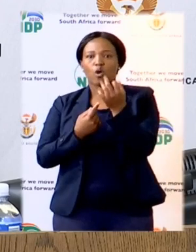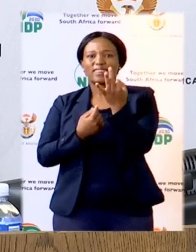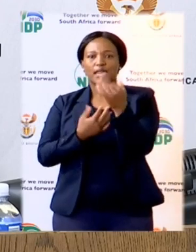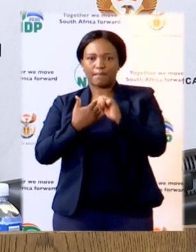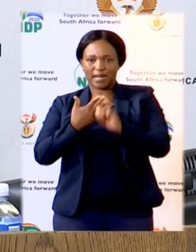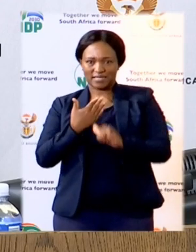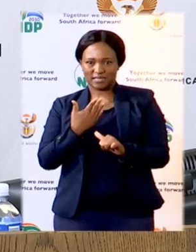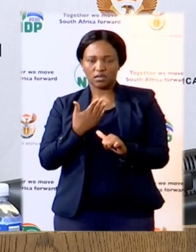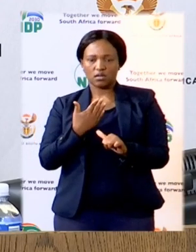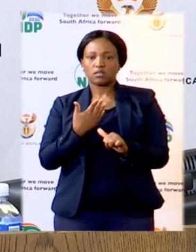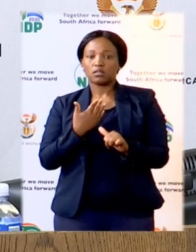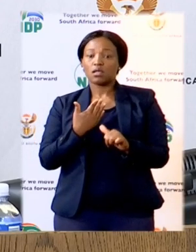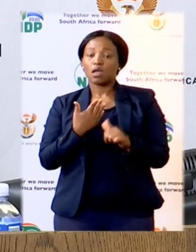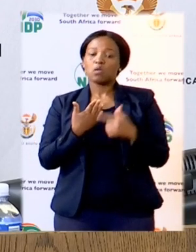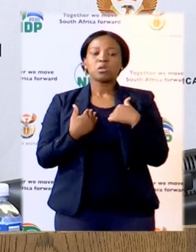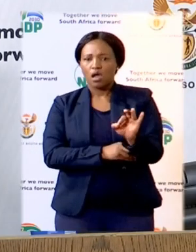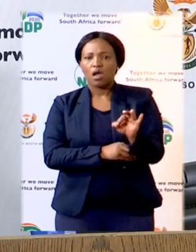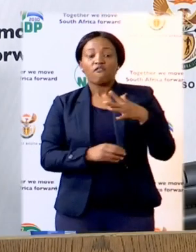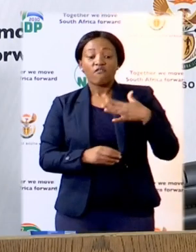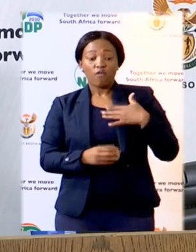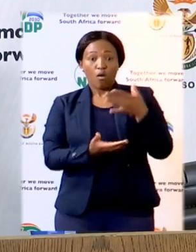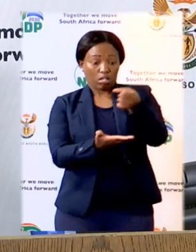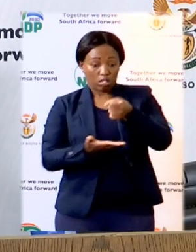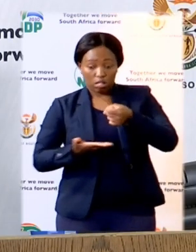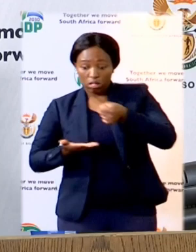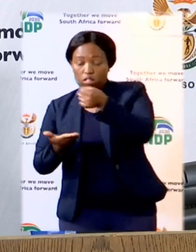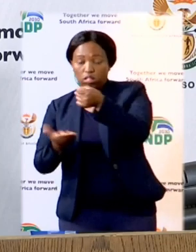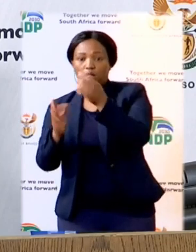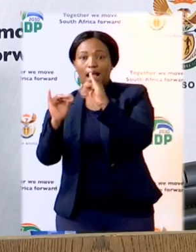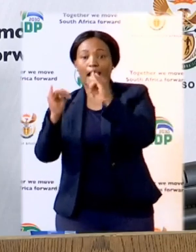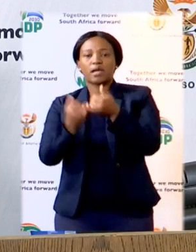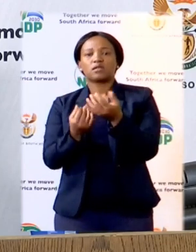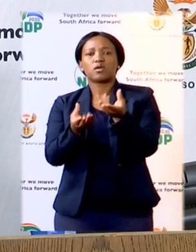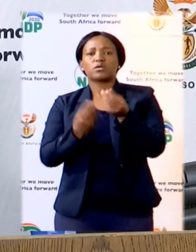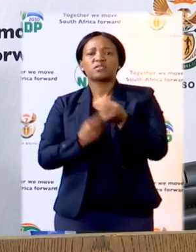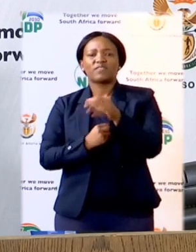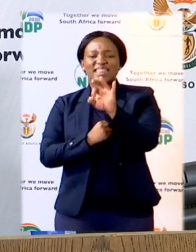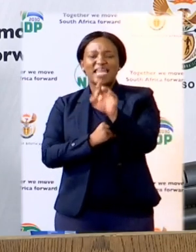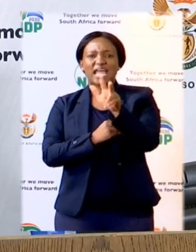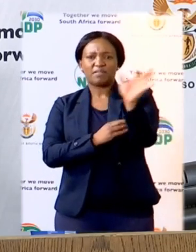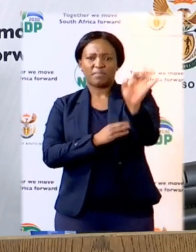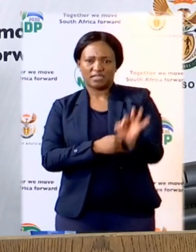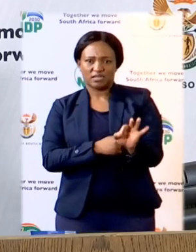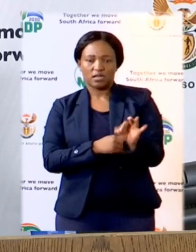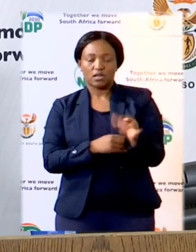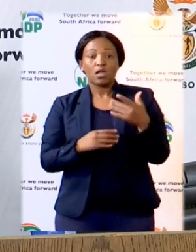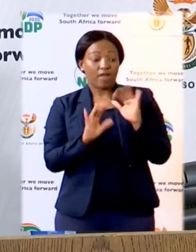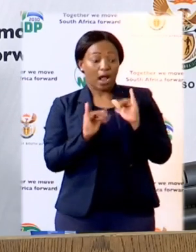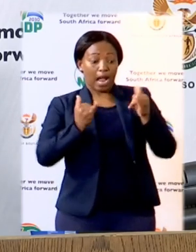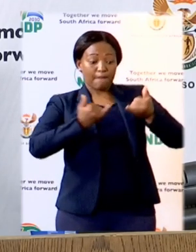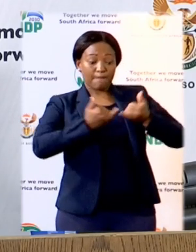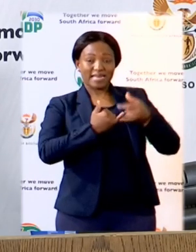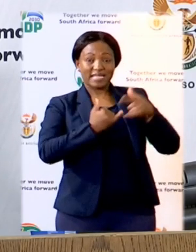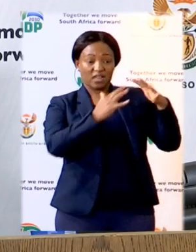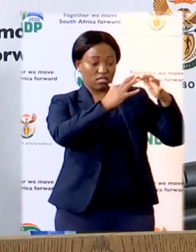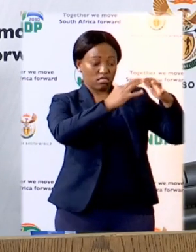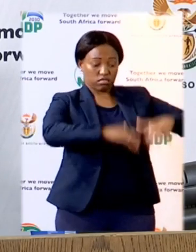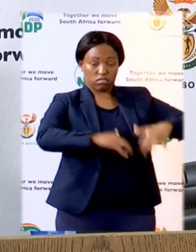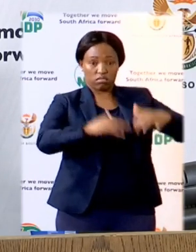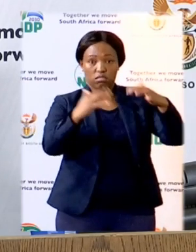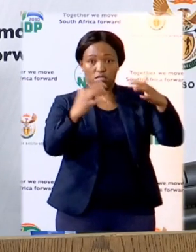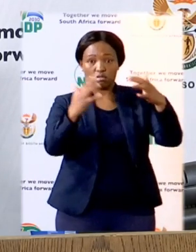then we'll see what will happen after 3 months. And in terms of the tails for the company, if the company is going down and they